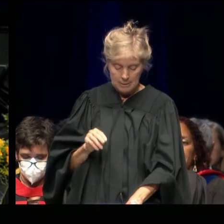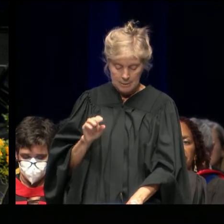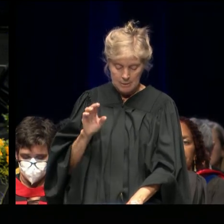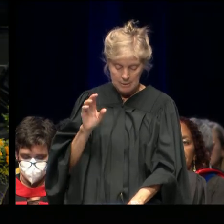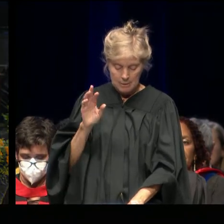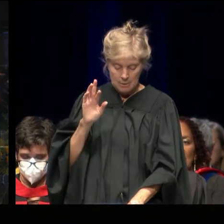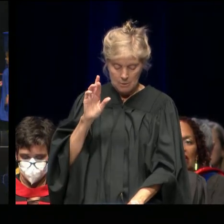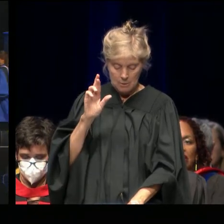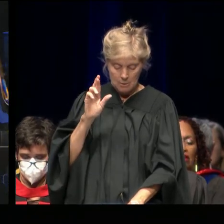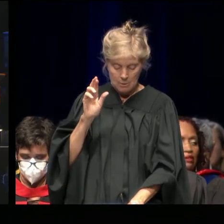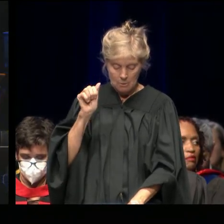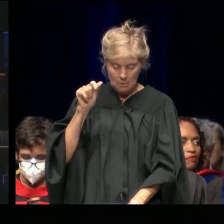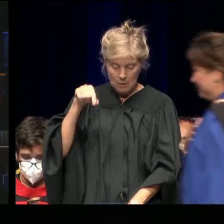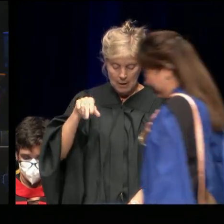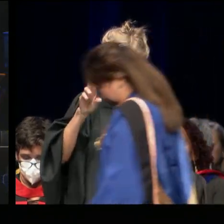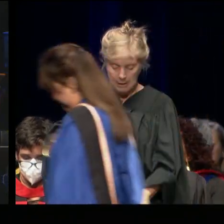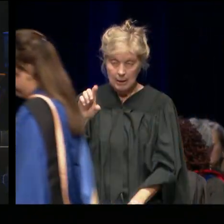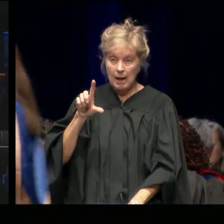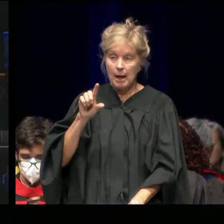Raquel Torres.